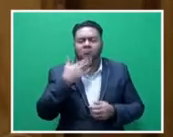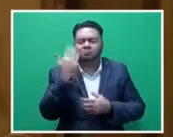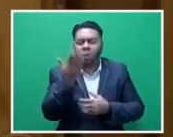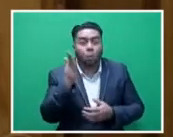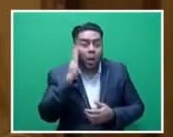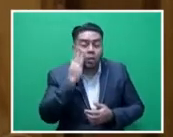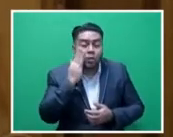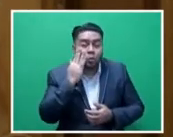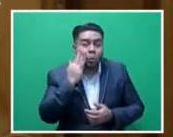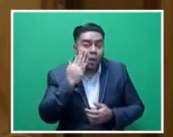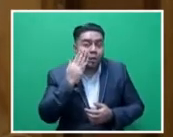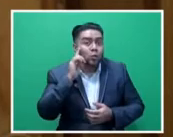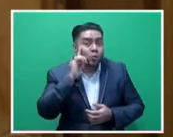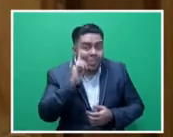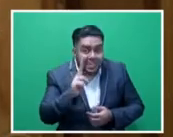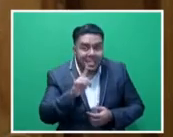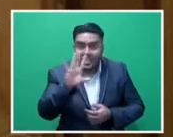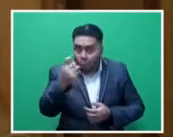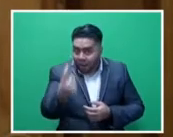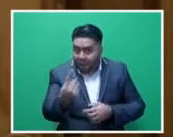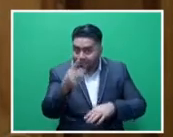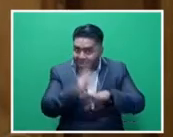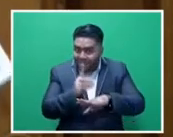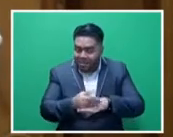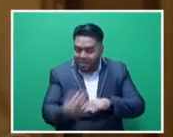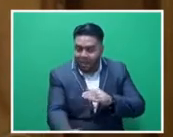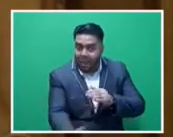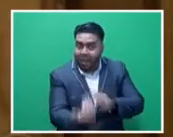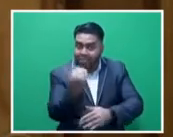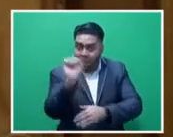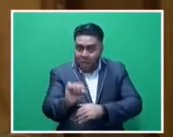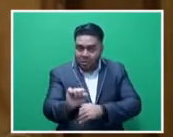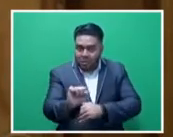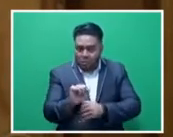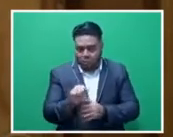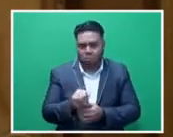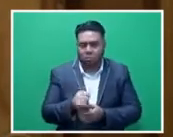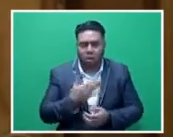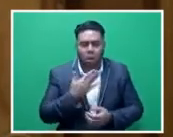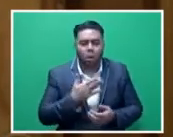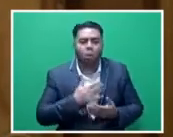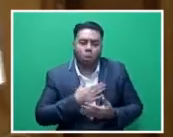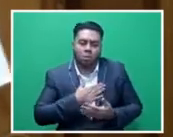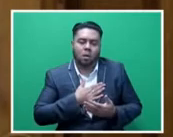see a person with some form of disability, and I think disabilities are quite,